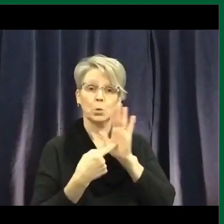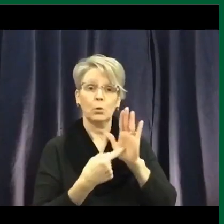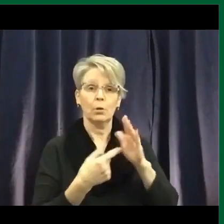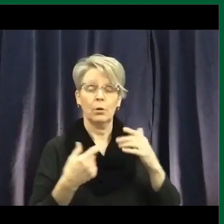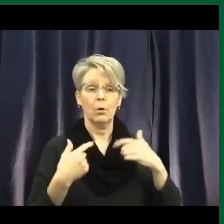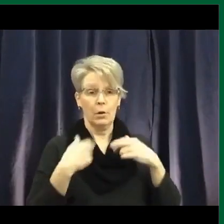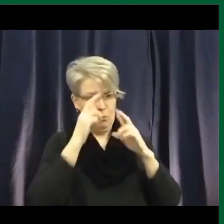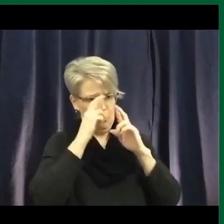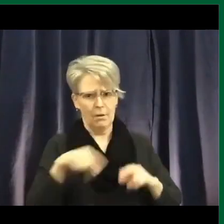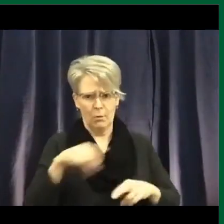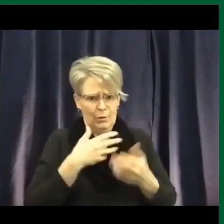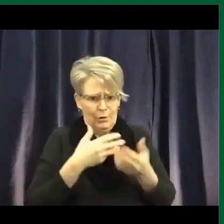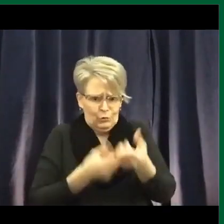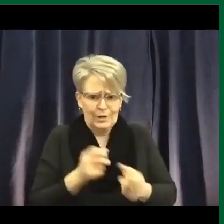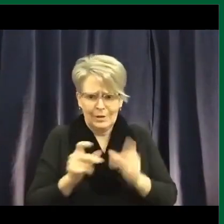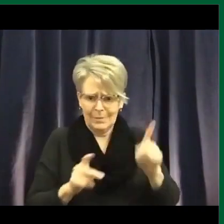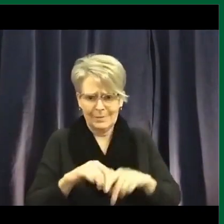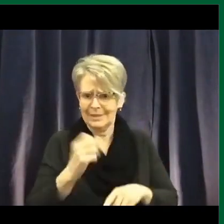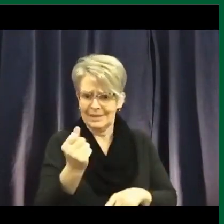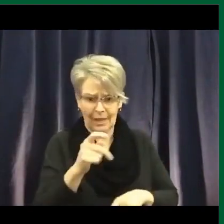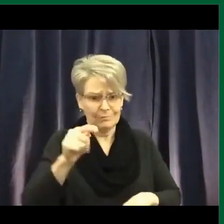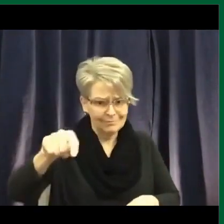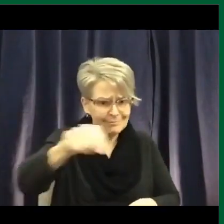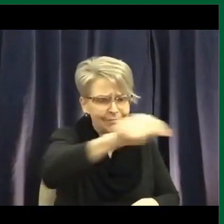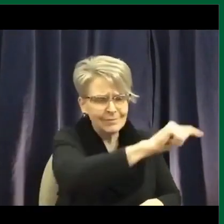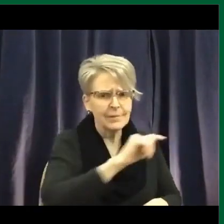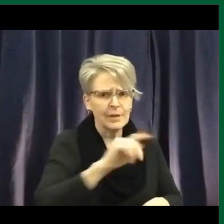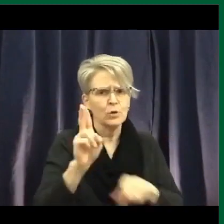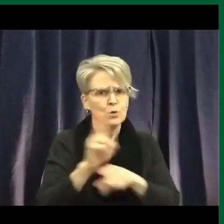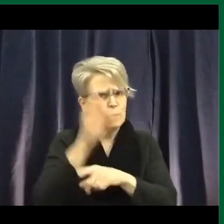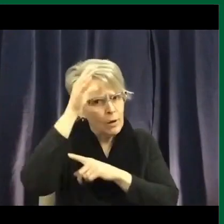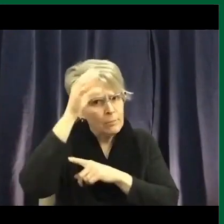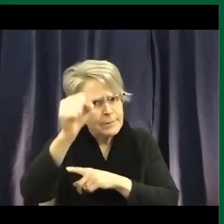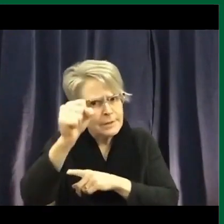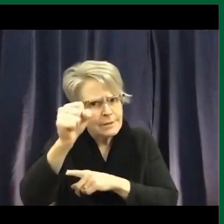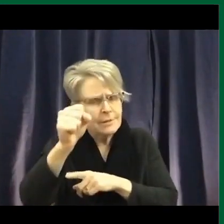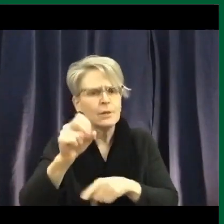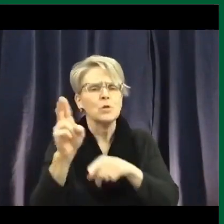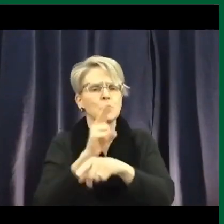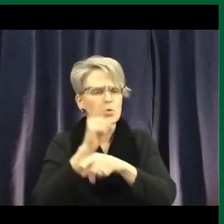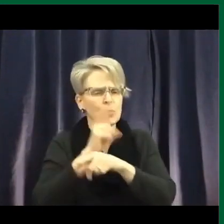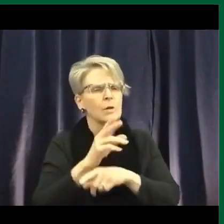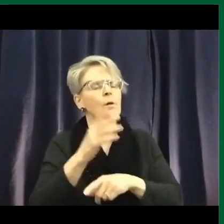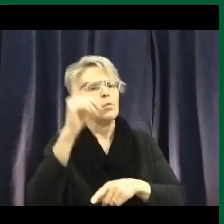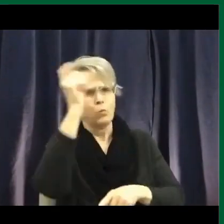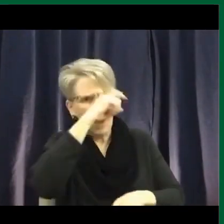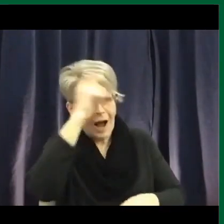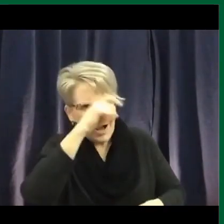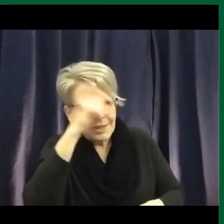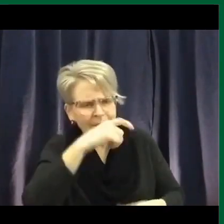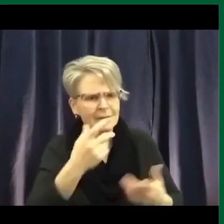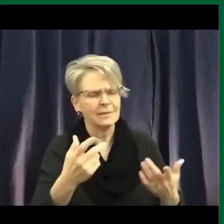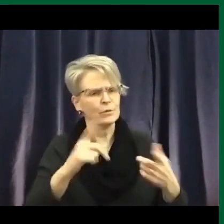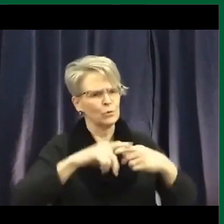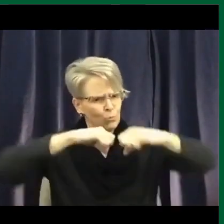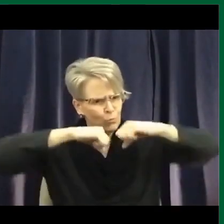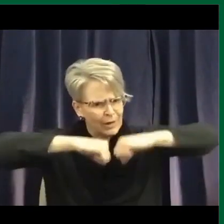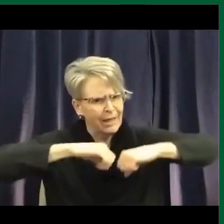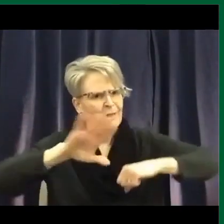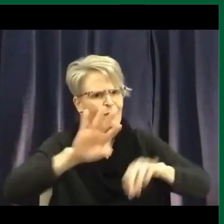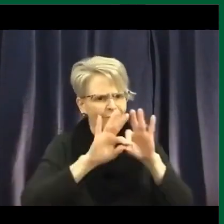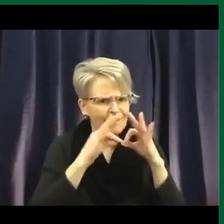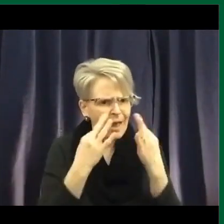trust the people of the province, that they are going to make decisions that are in the best interest of not only them but their family as well as we